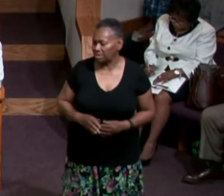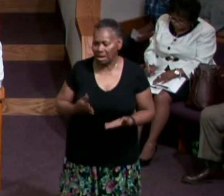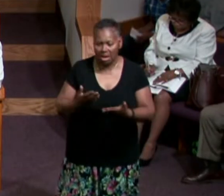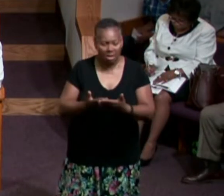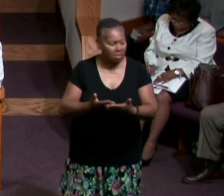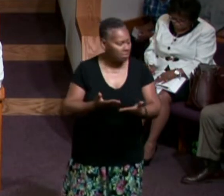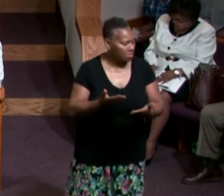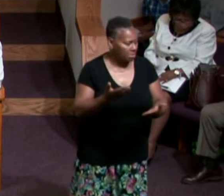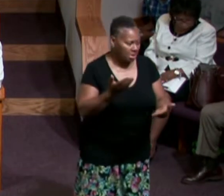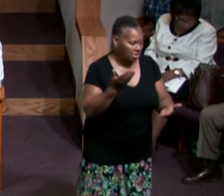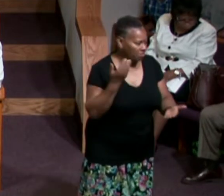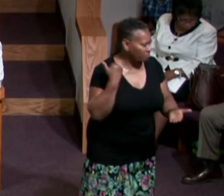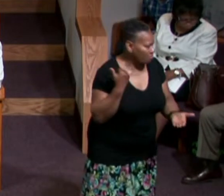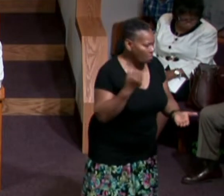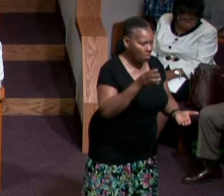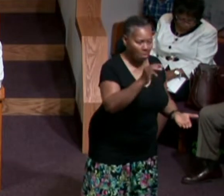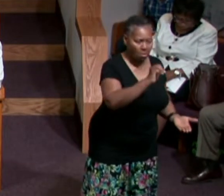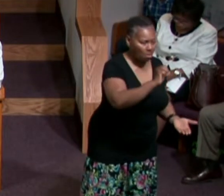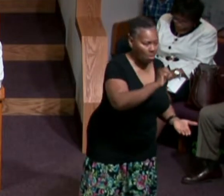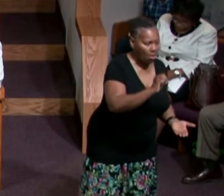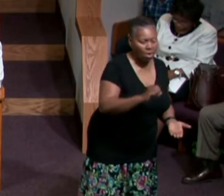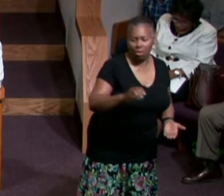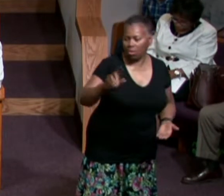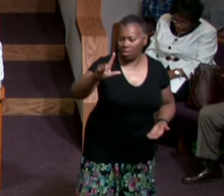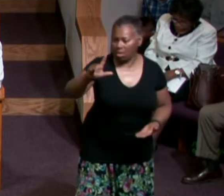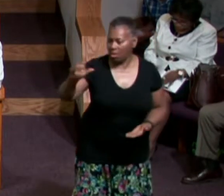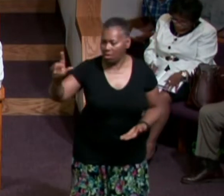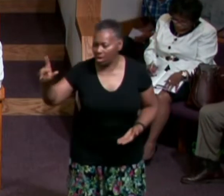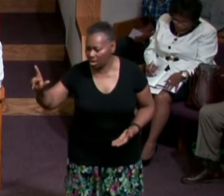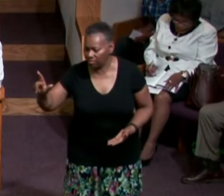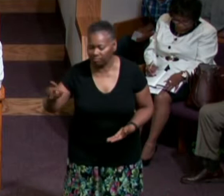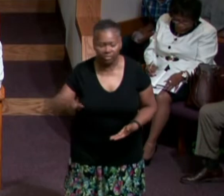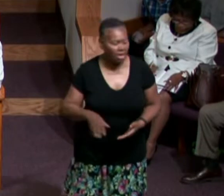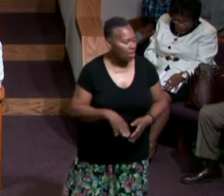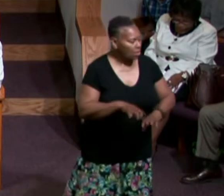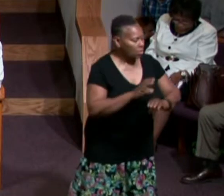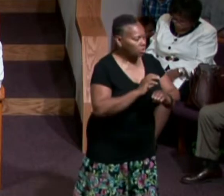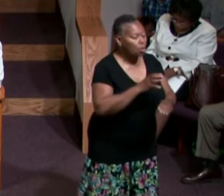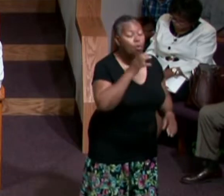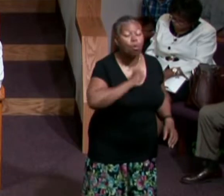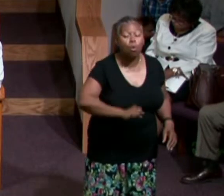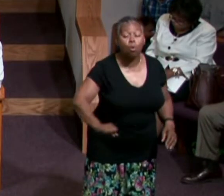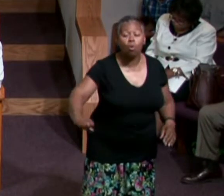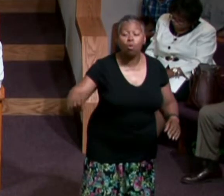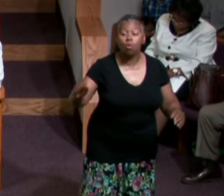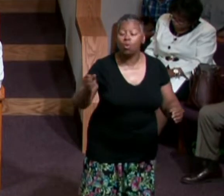before there was ever a Murray or Lauren Lake's paternity court, there was an old saying,